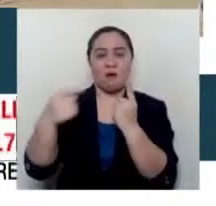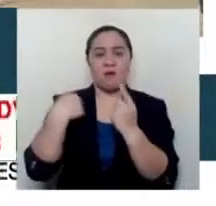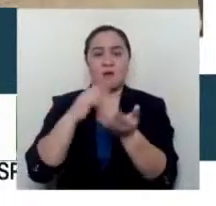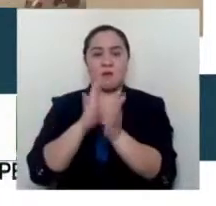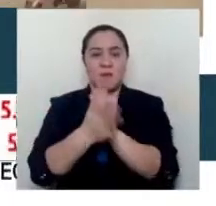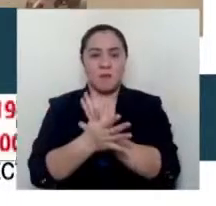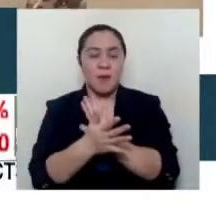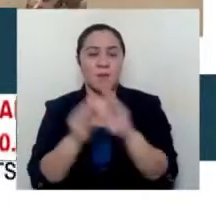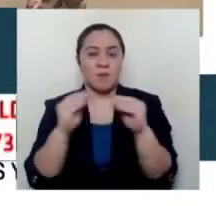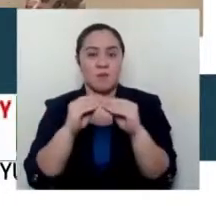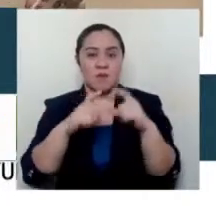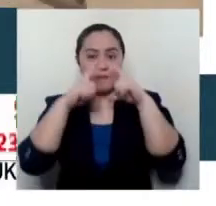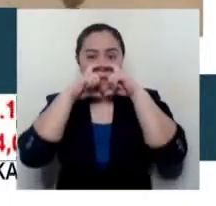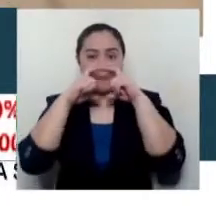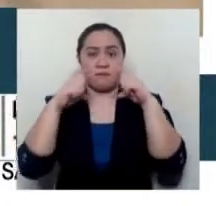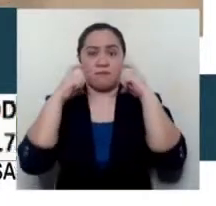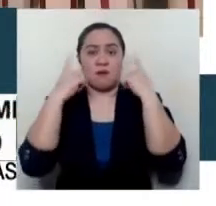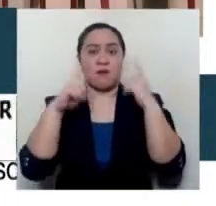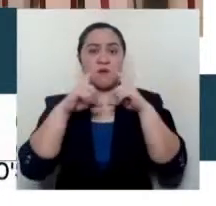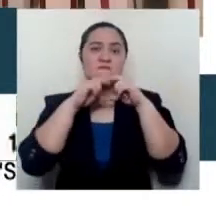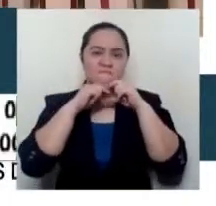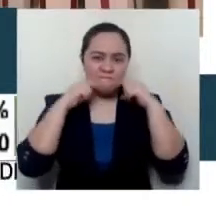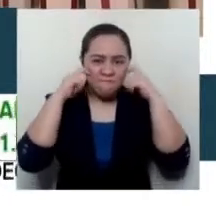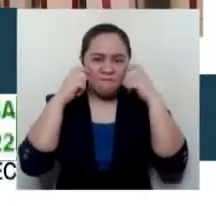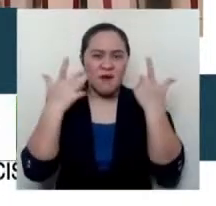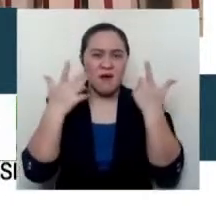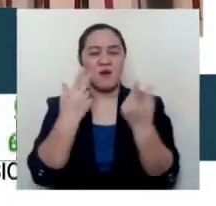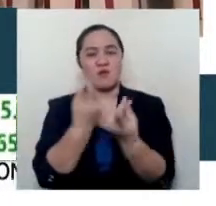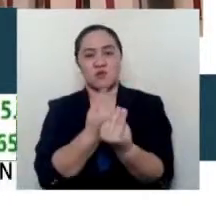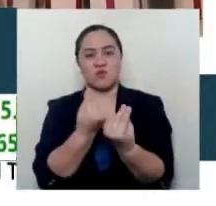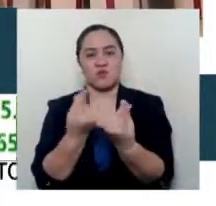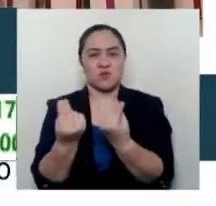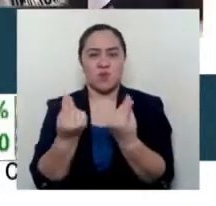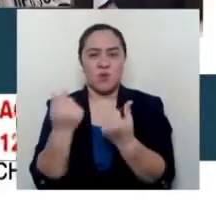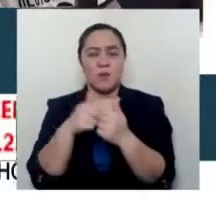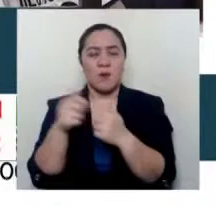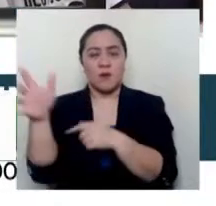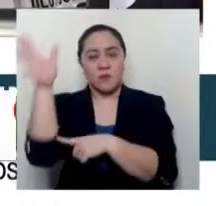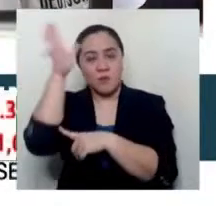I guess that's the same thing that parents should be aware of when they're bringing their kids out.